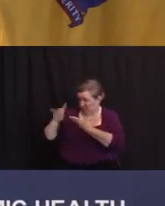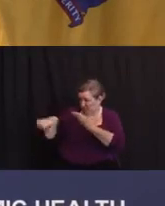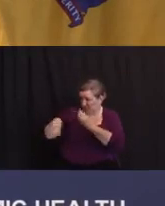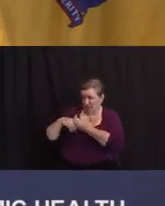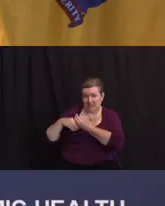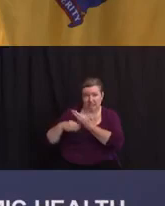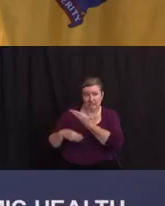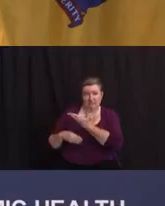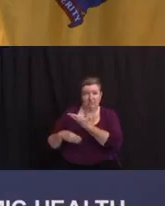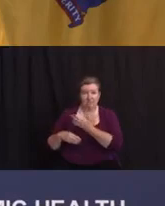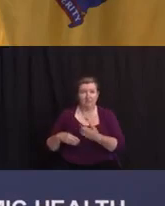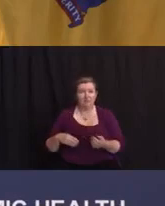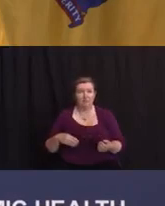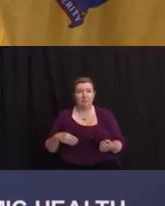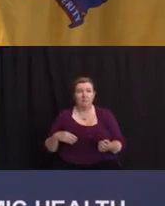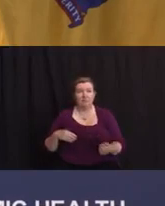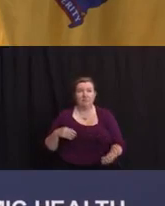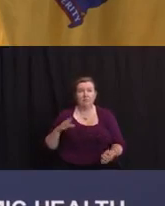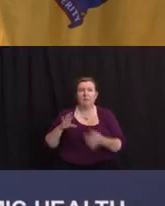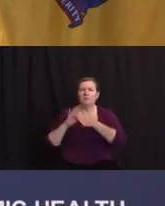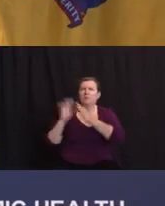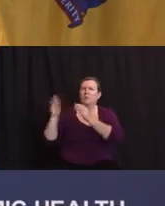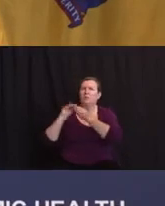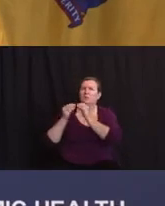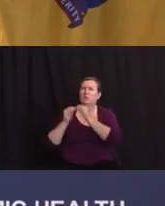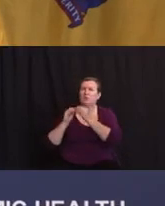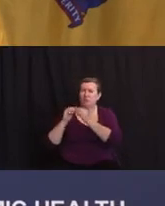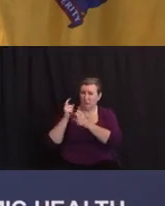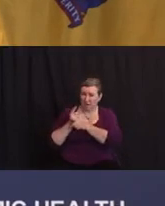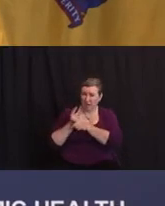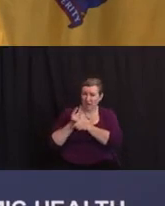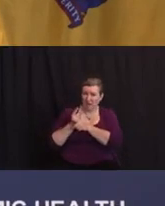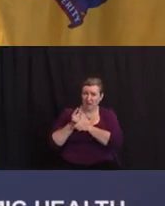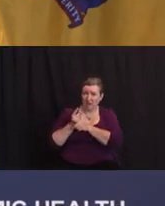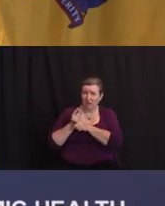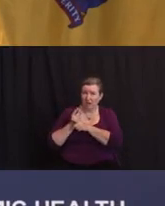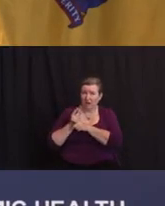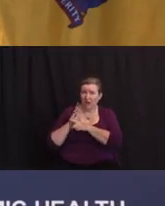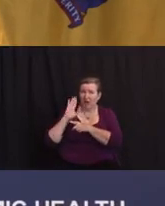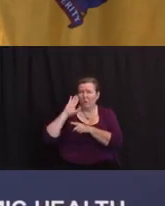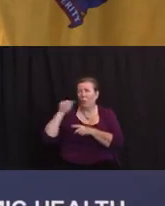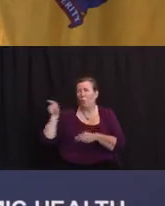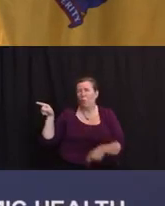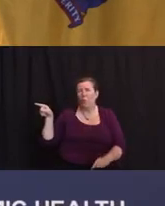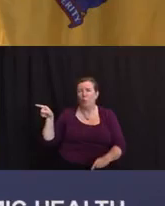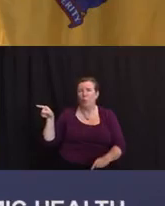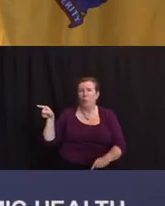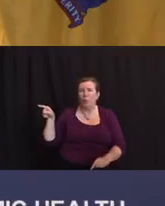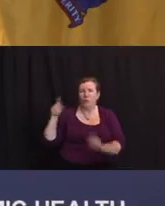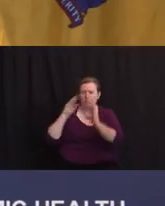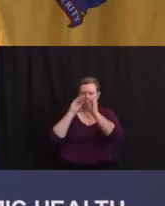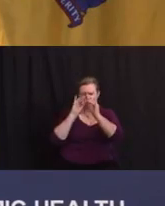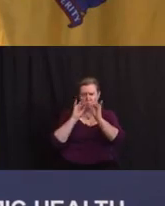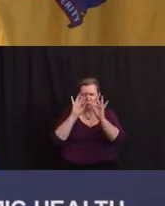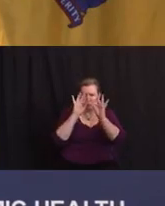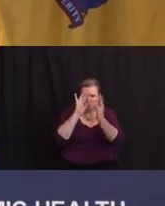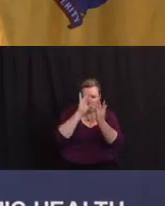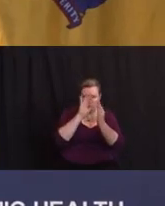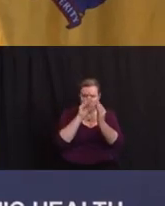question, are you sure your numbers are right? Ed, I now know you well enough to know that I'm pretty darn sure your numbers are right, but please address